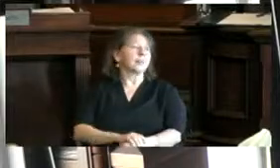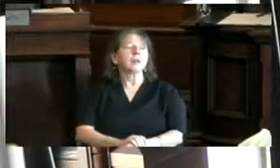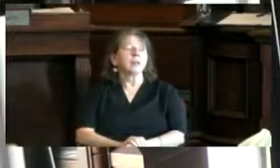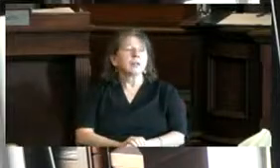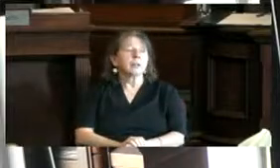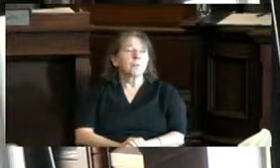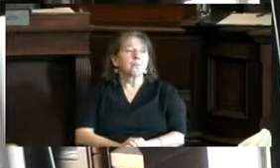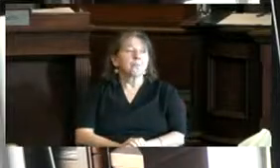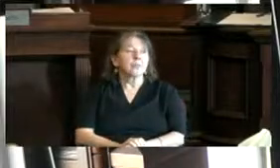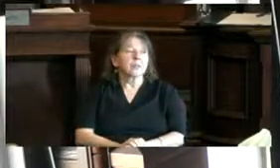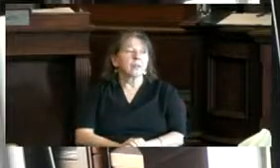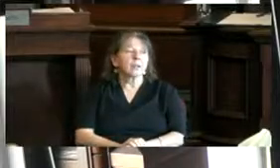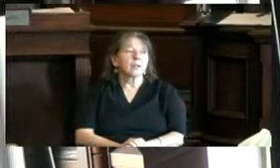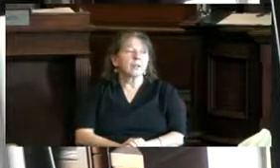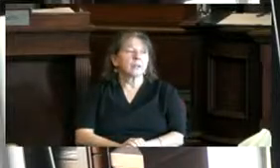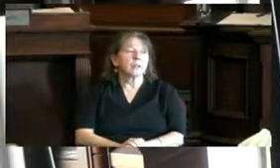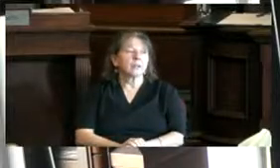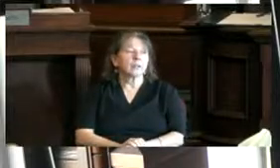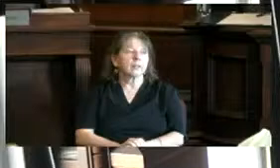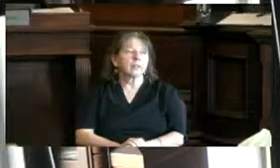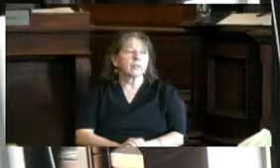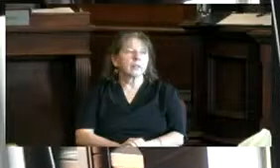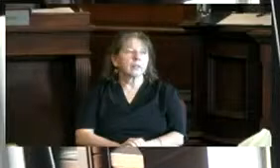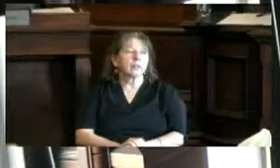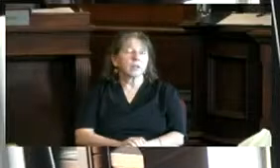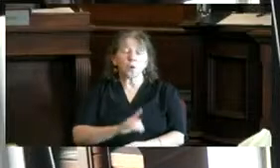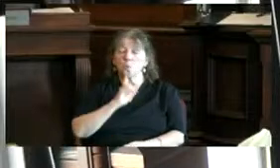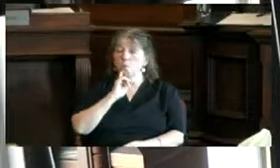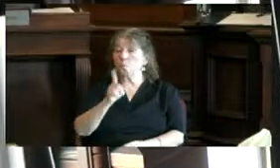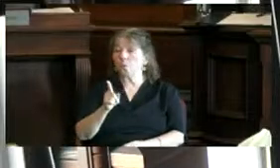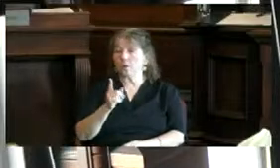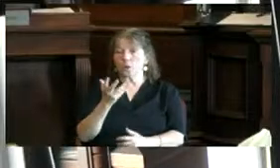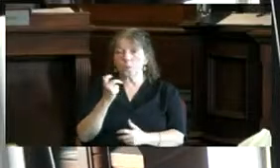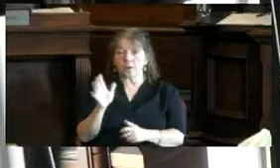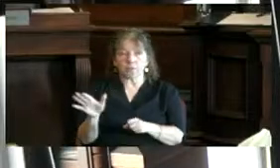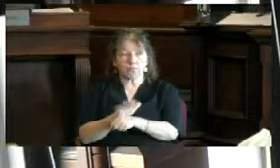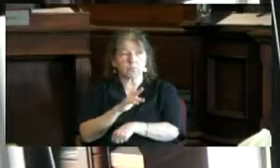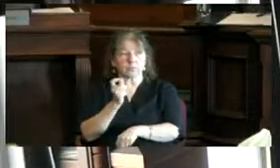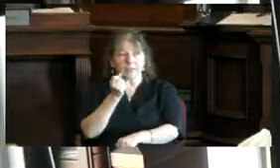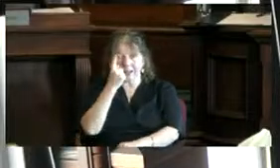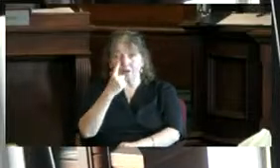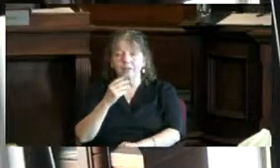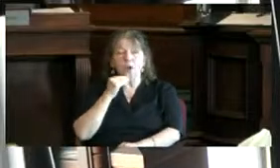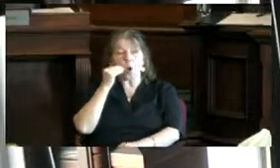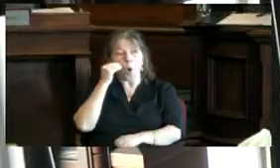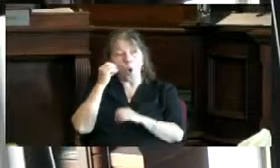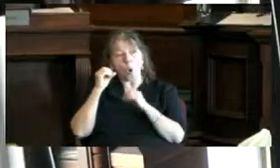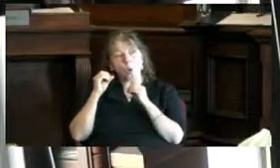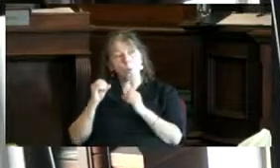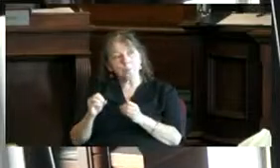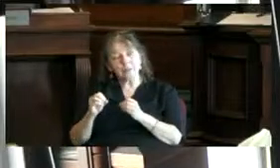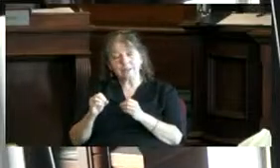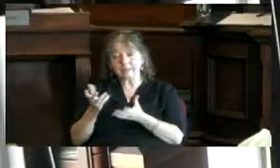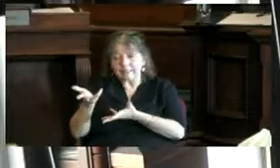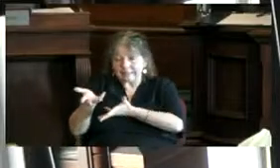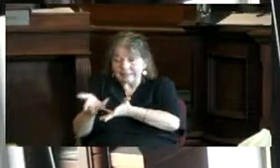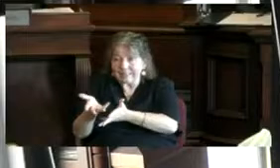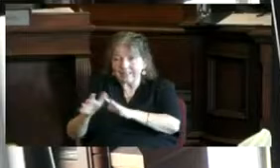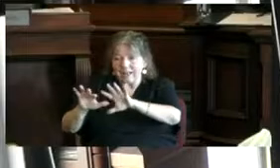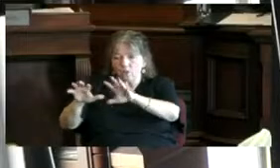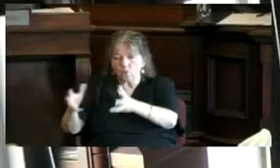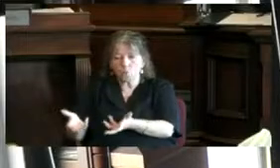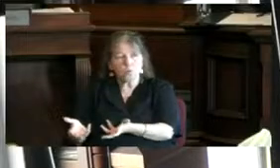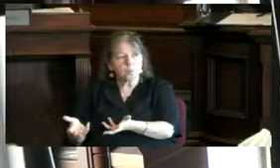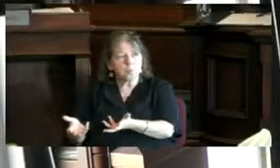the most important thing to understand when it comes to the chronic homeless and those that we're dealing with is